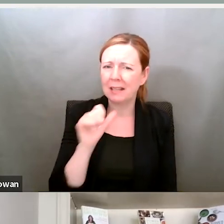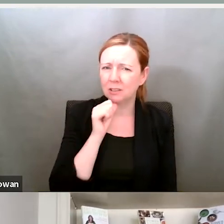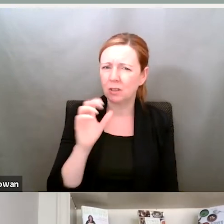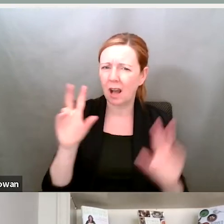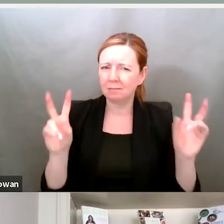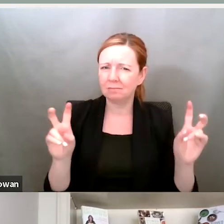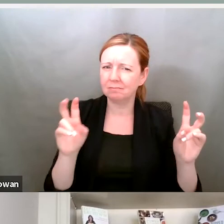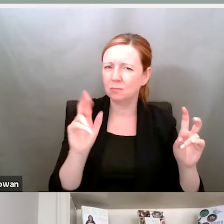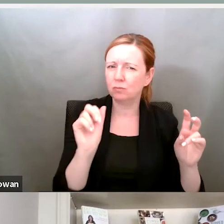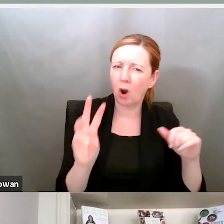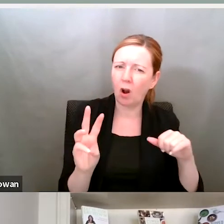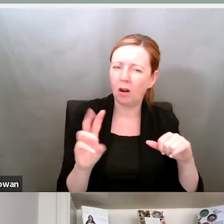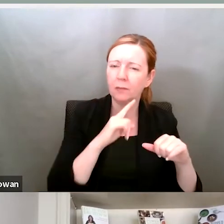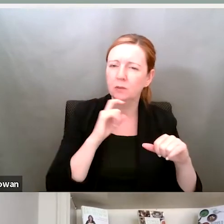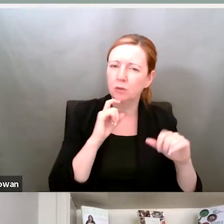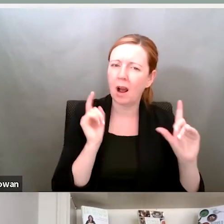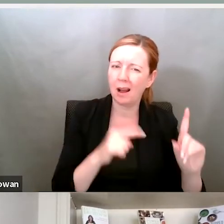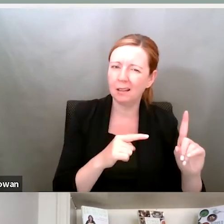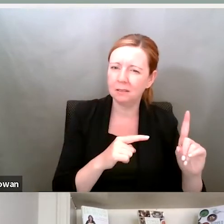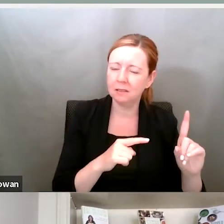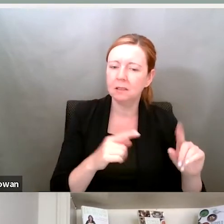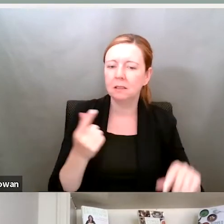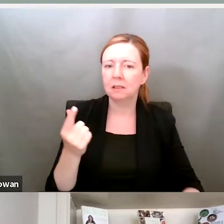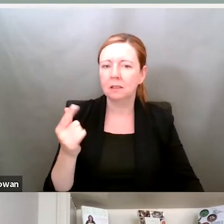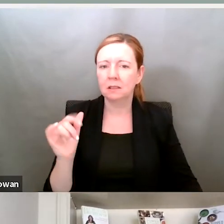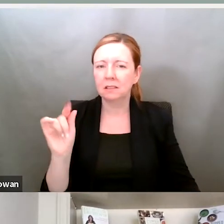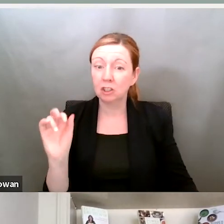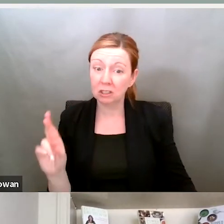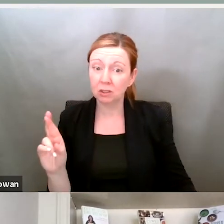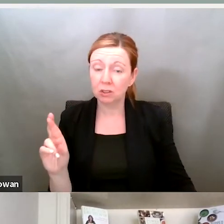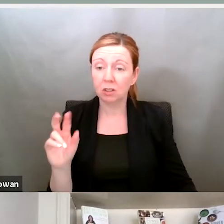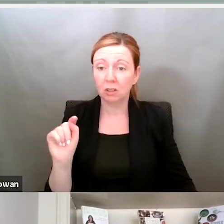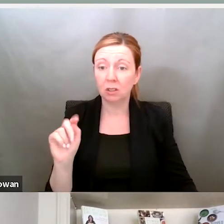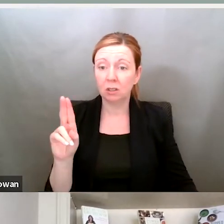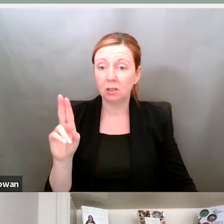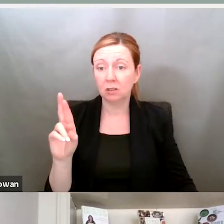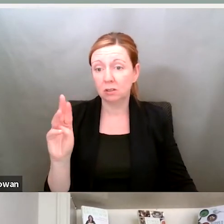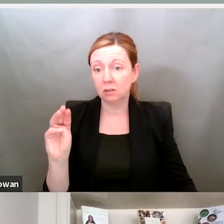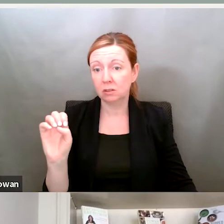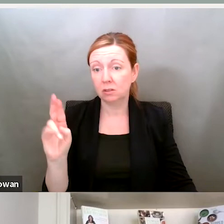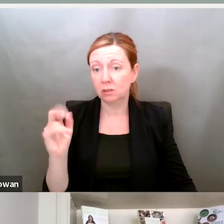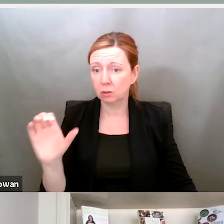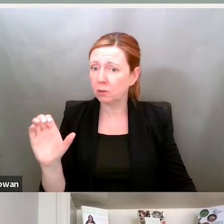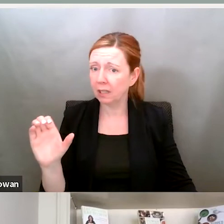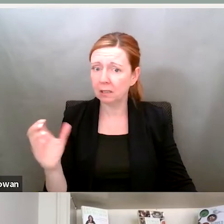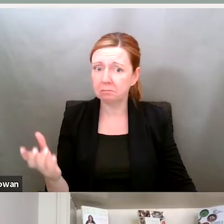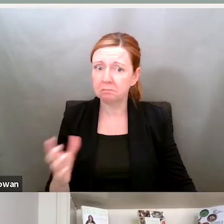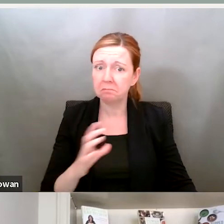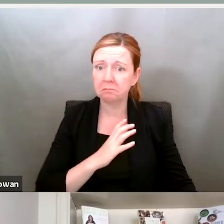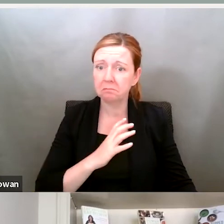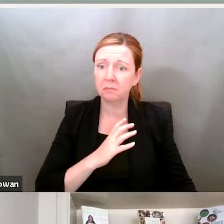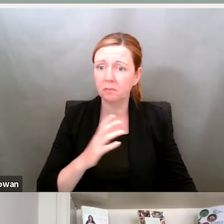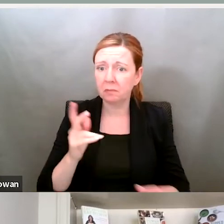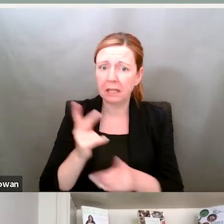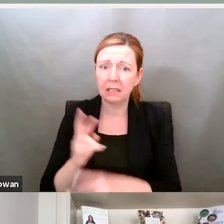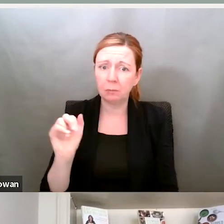they're dried. There's ginger and turmeric, and those are great, just keeping it raw